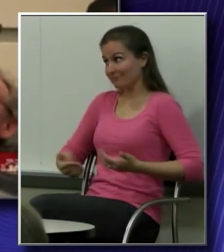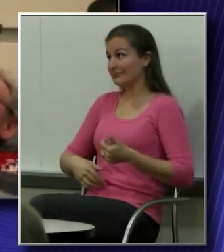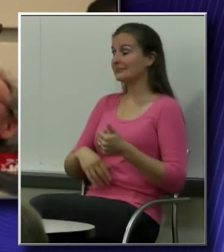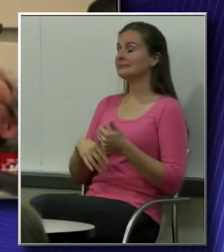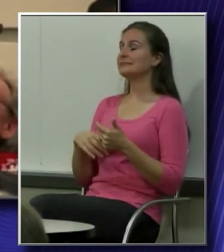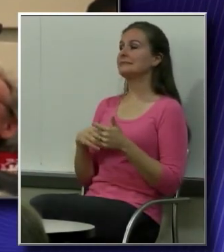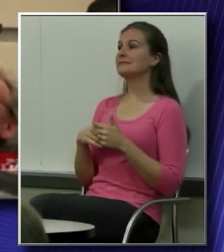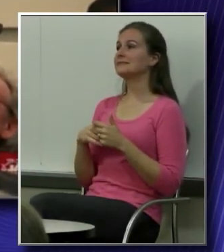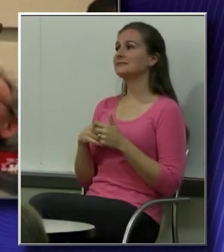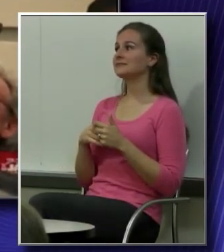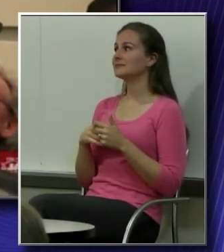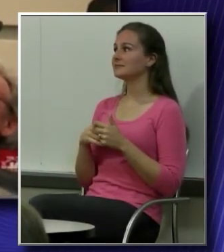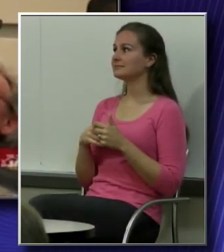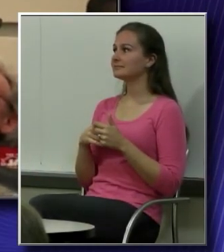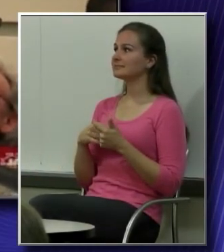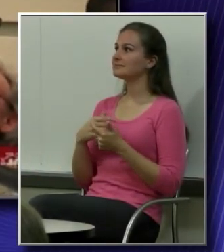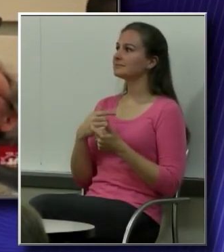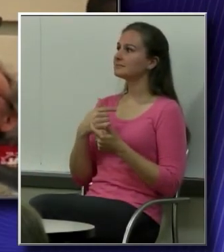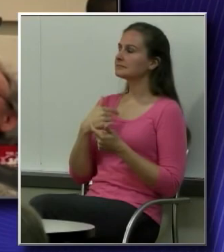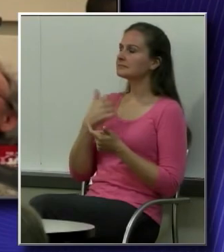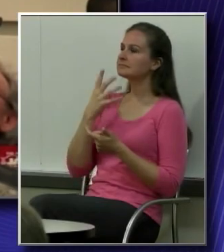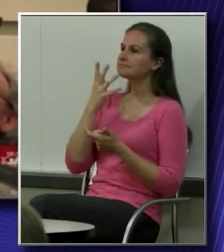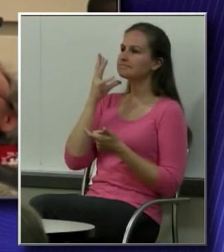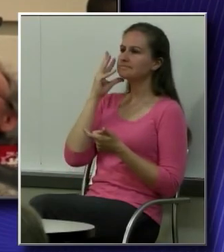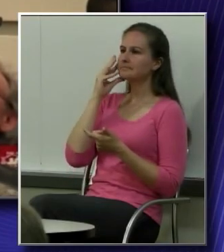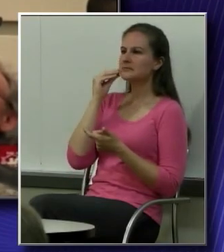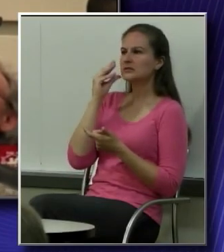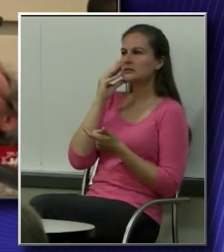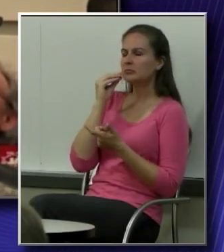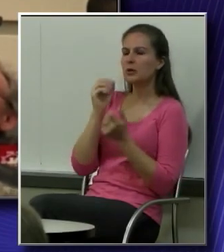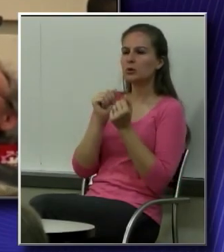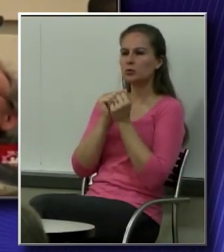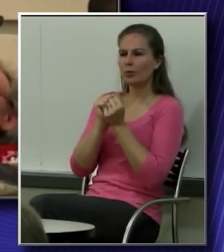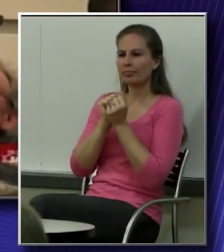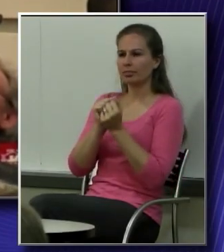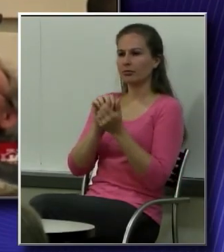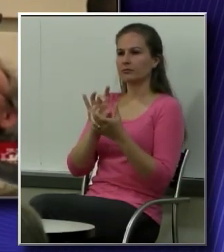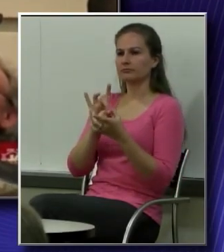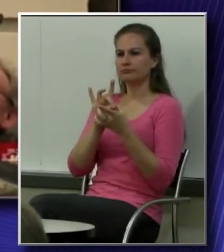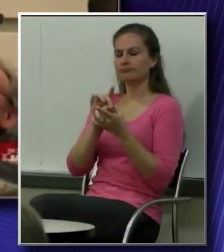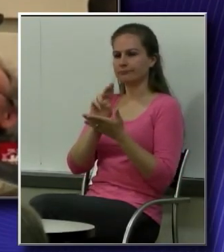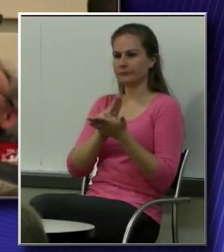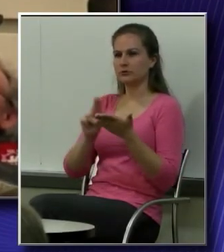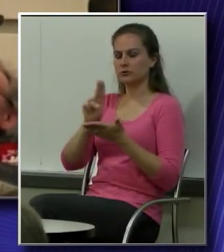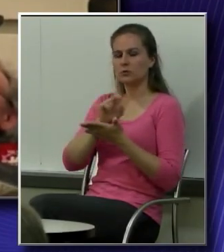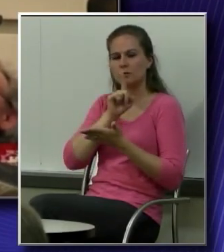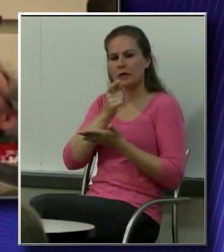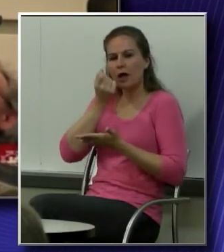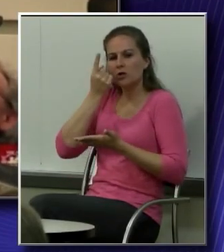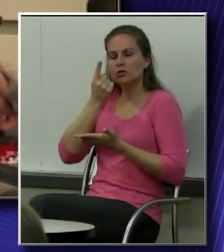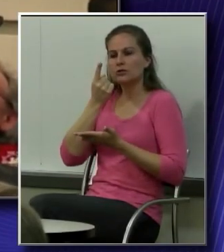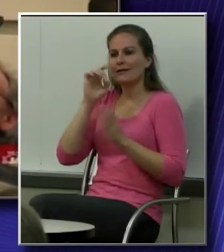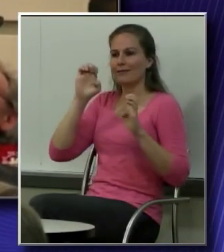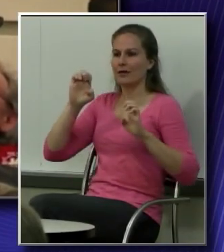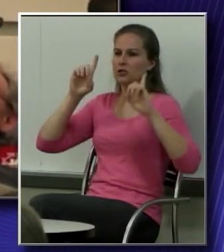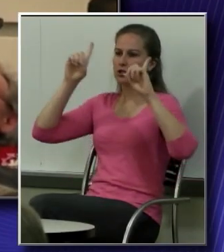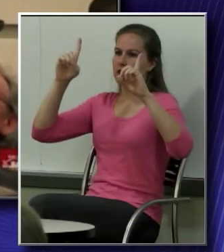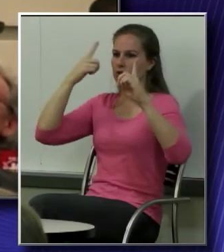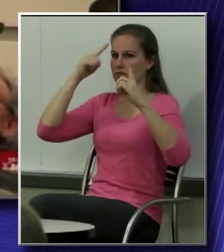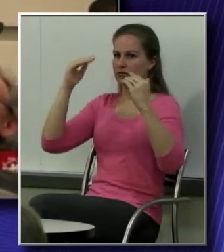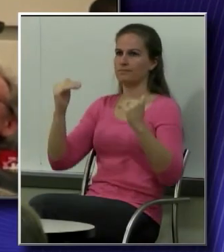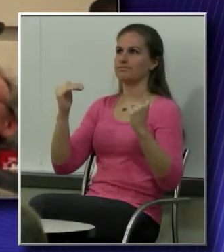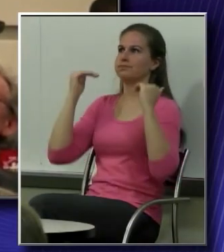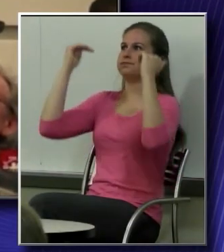who has experience with a university and really understands the academic side of higher